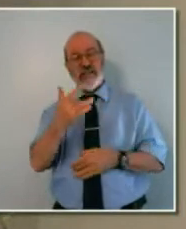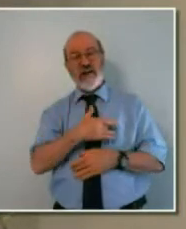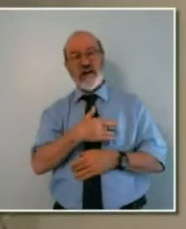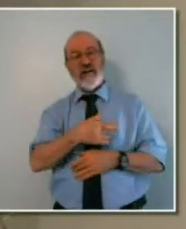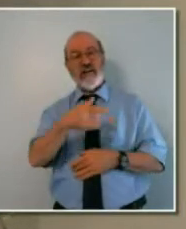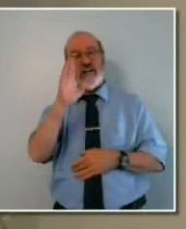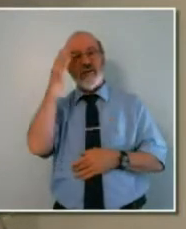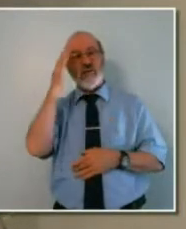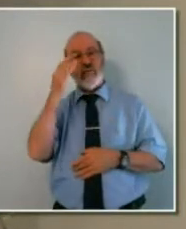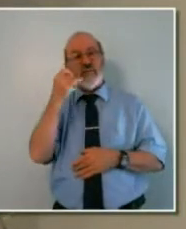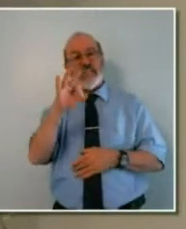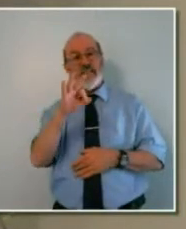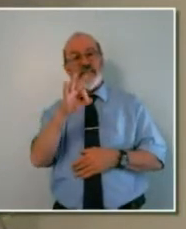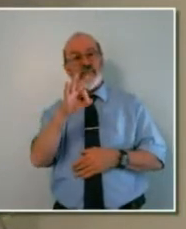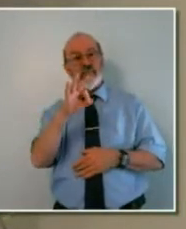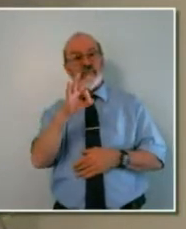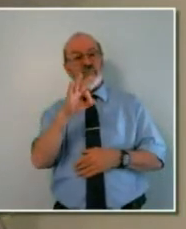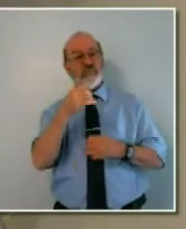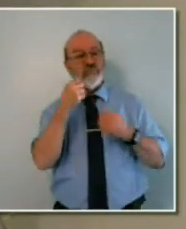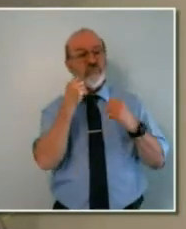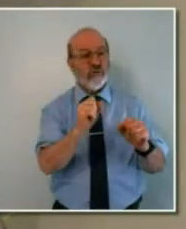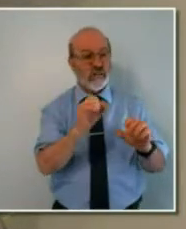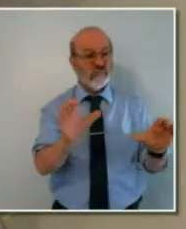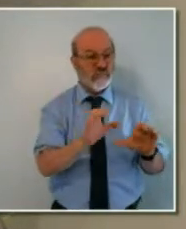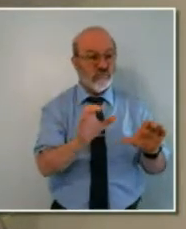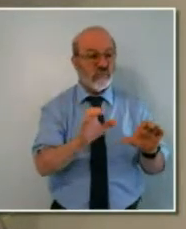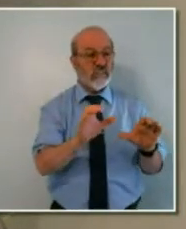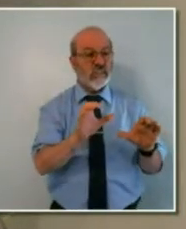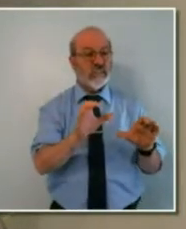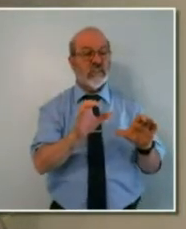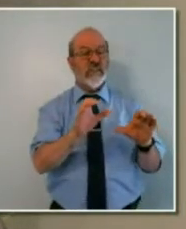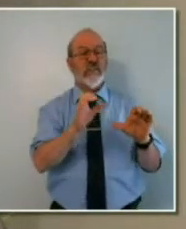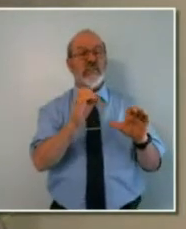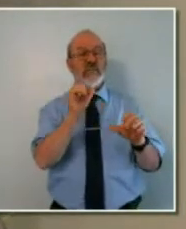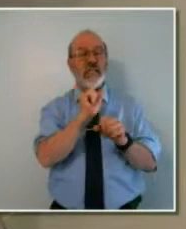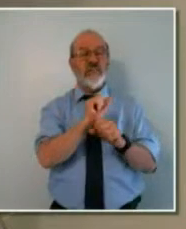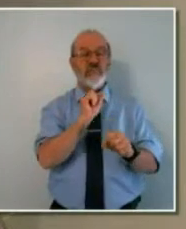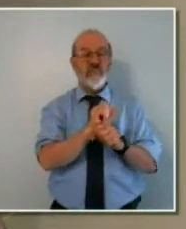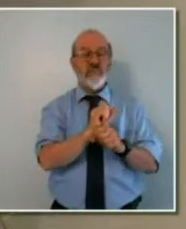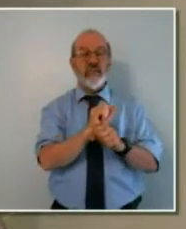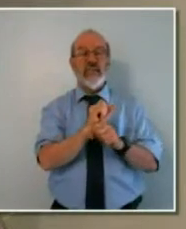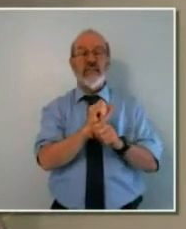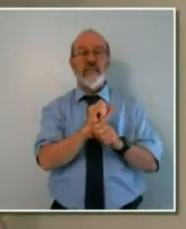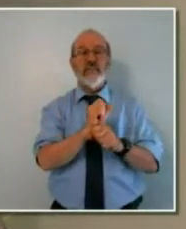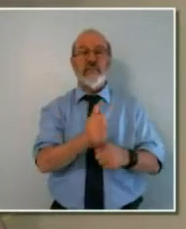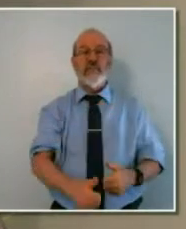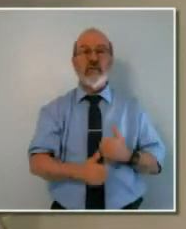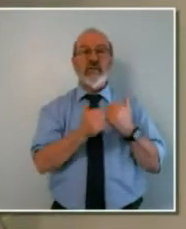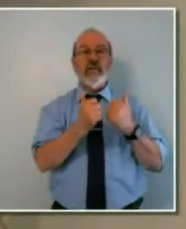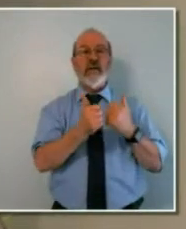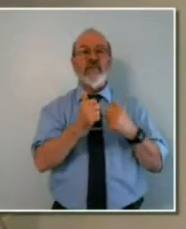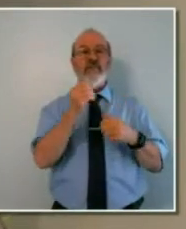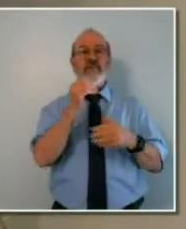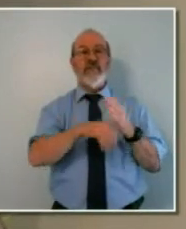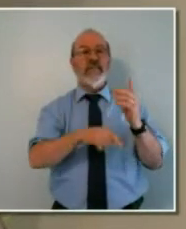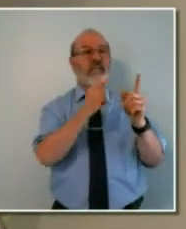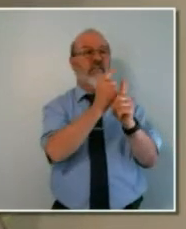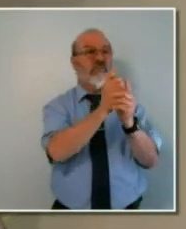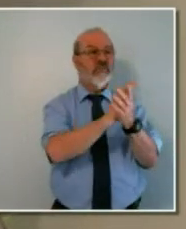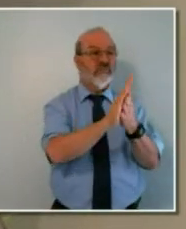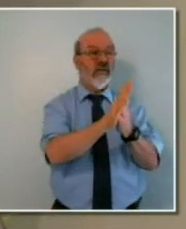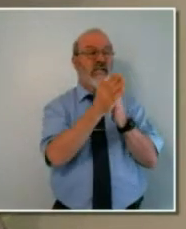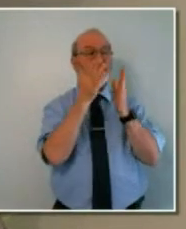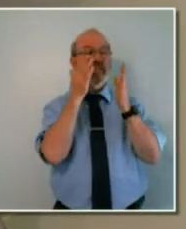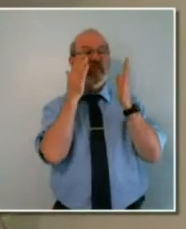they're framing their doings or working their life in a righteous pattern.